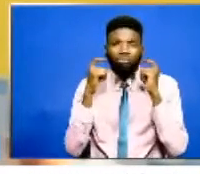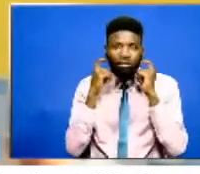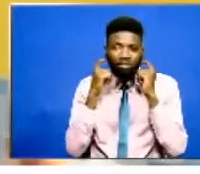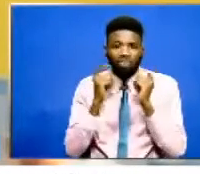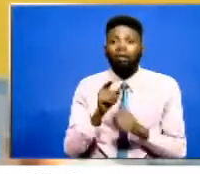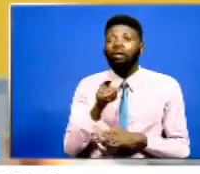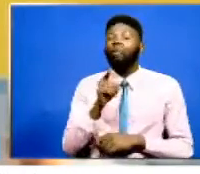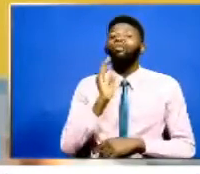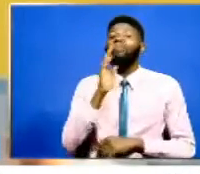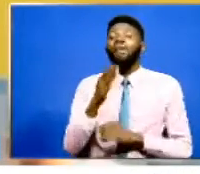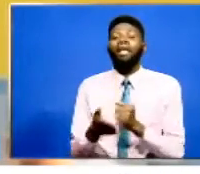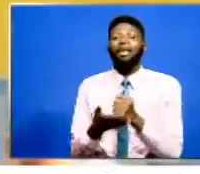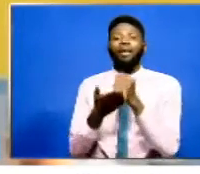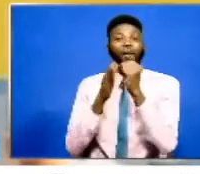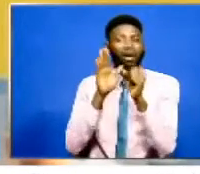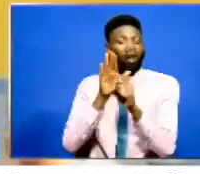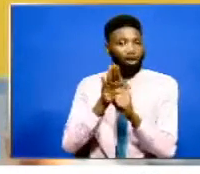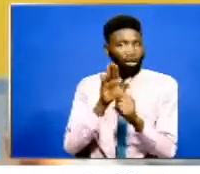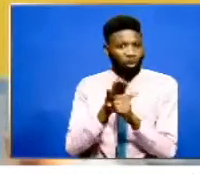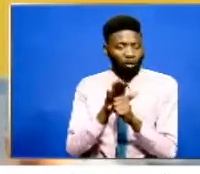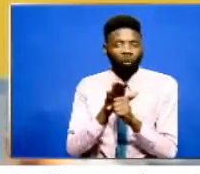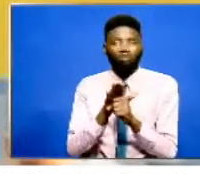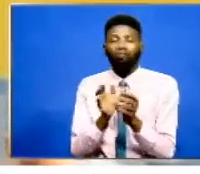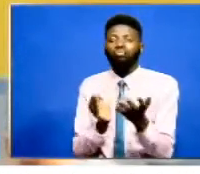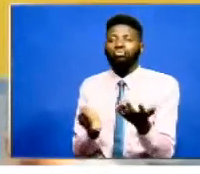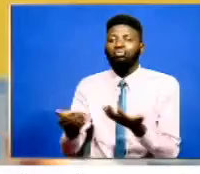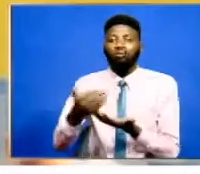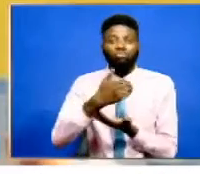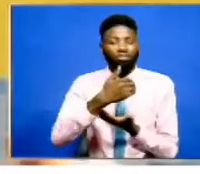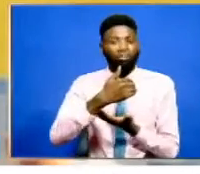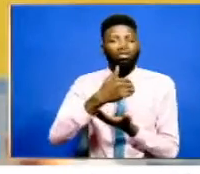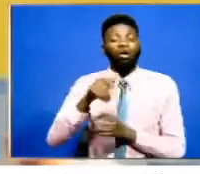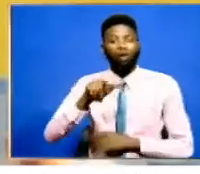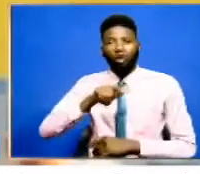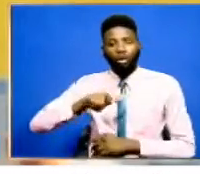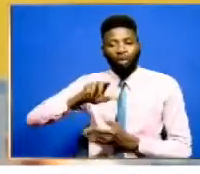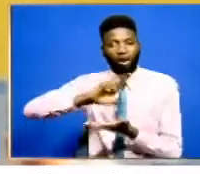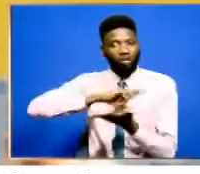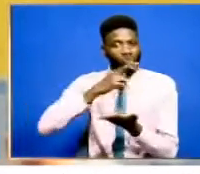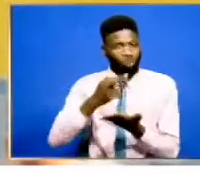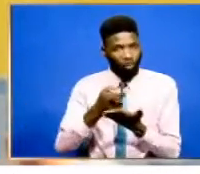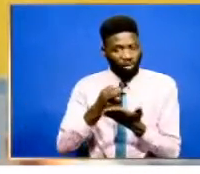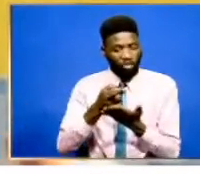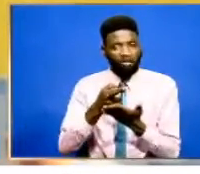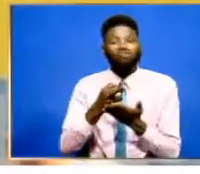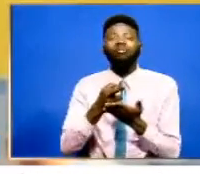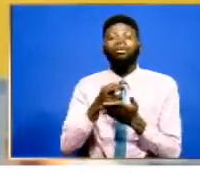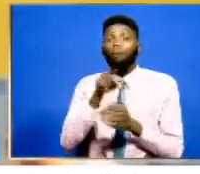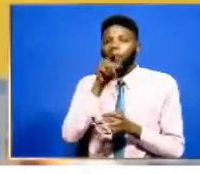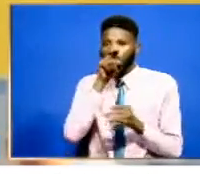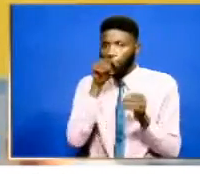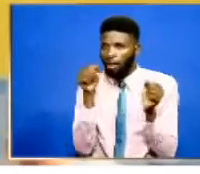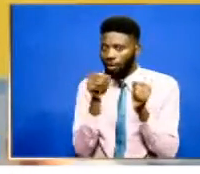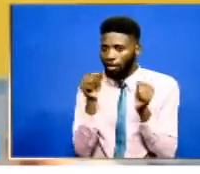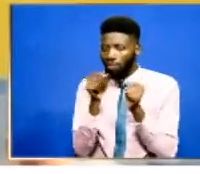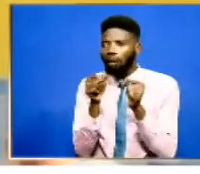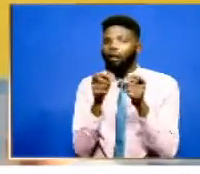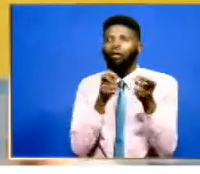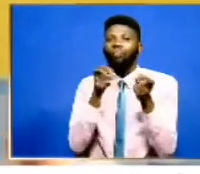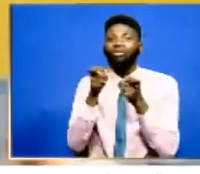mobilizing local resources to drive the agenda of malaria control and elimination in